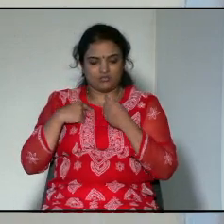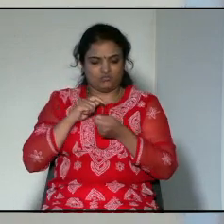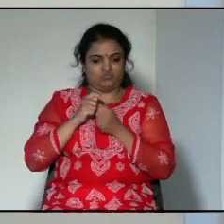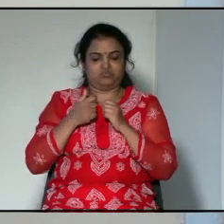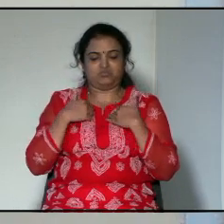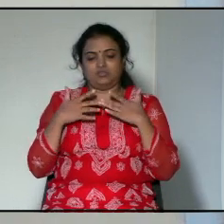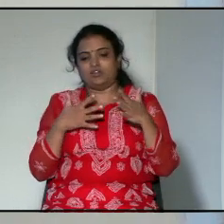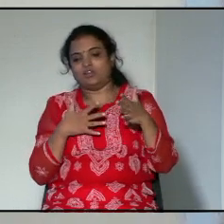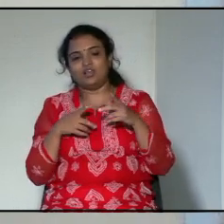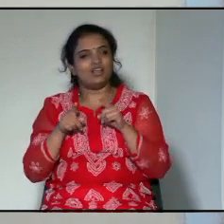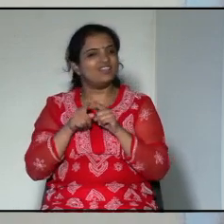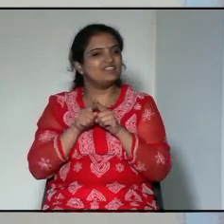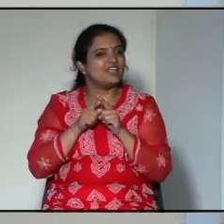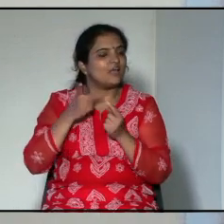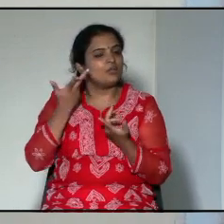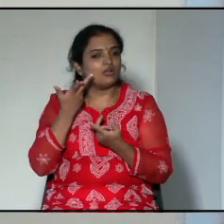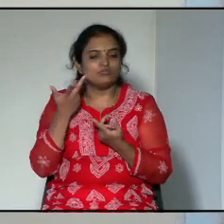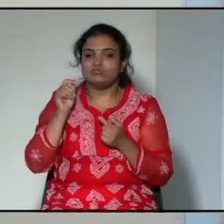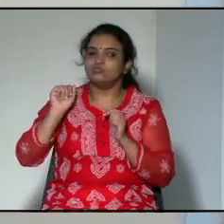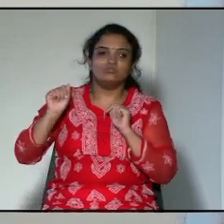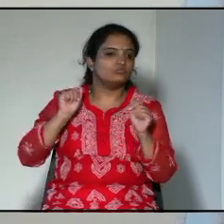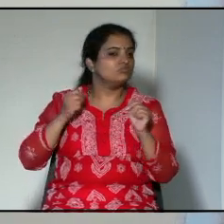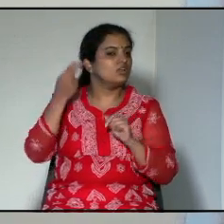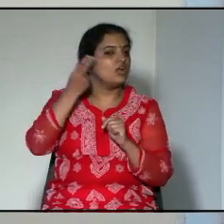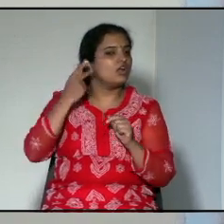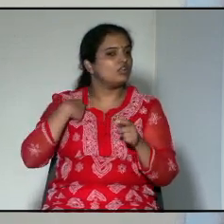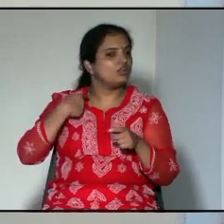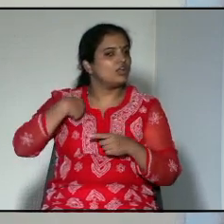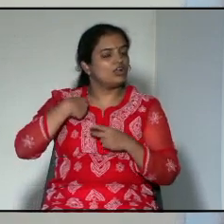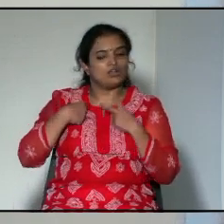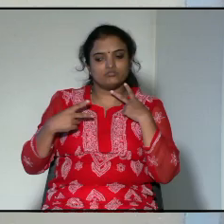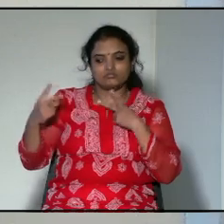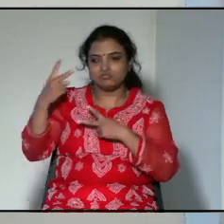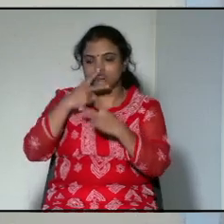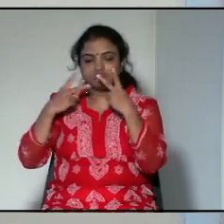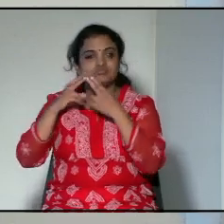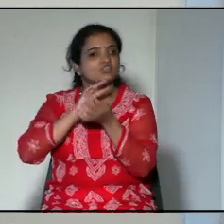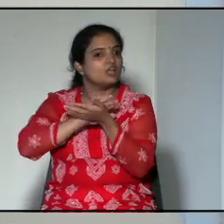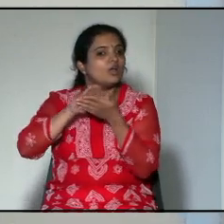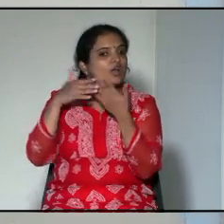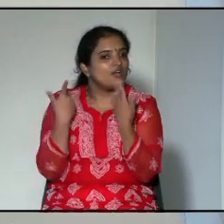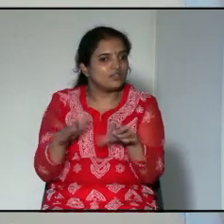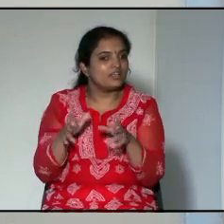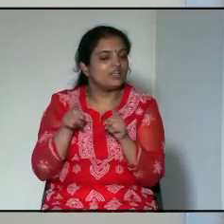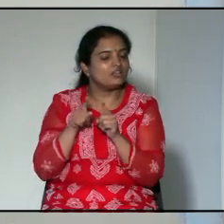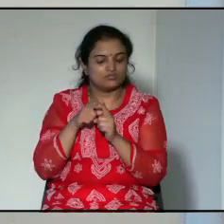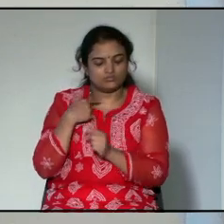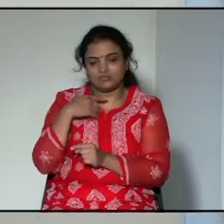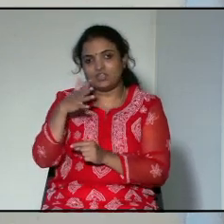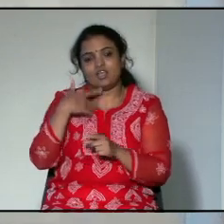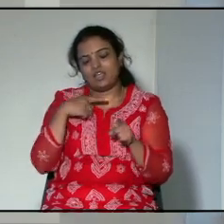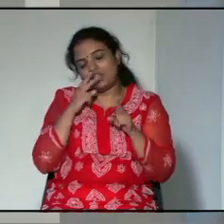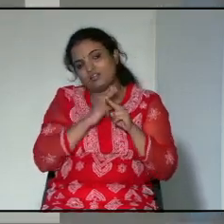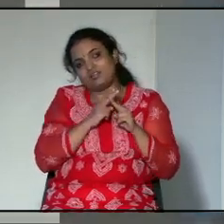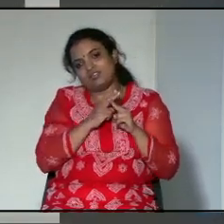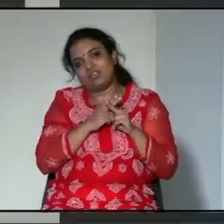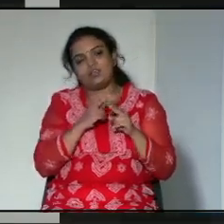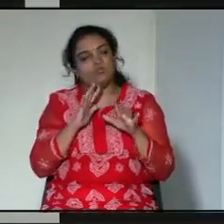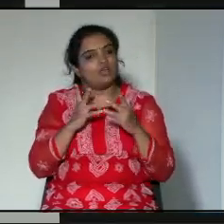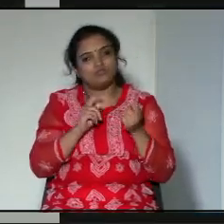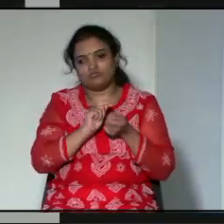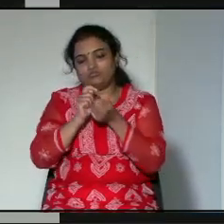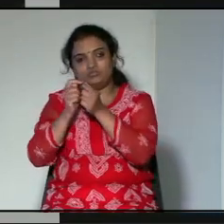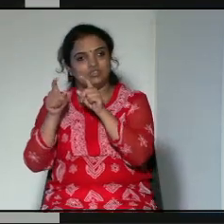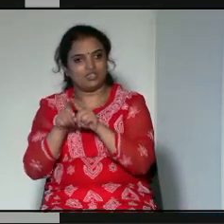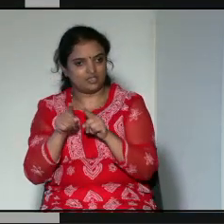alterity of her vocation as an artist. Now, following her return from Munich, before her